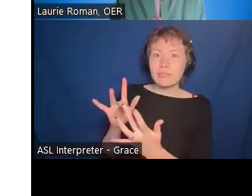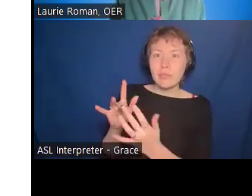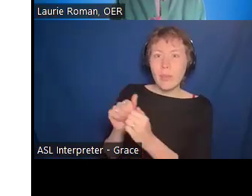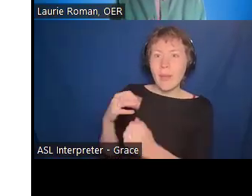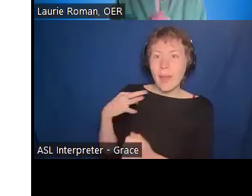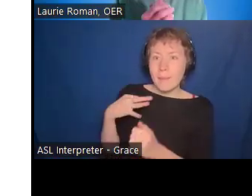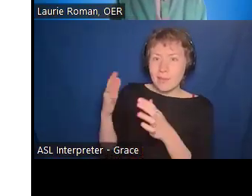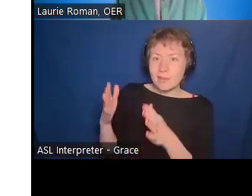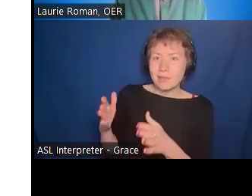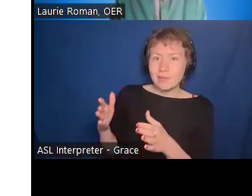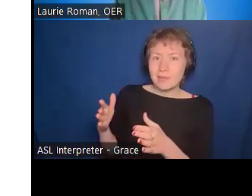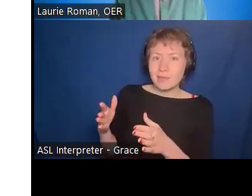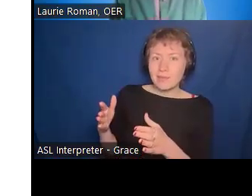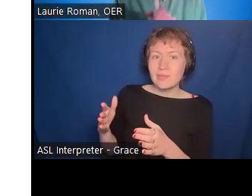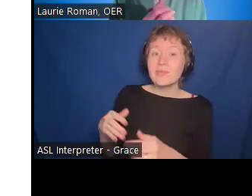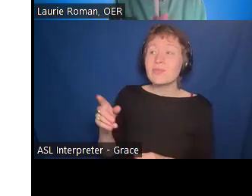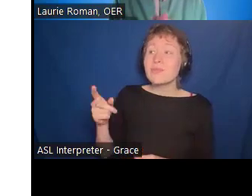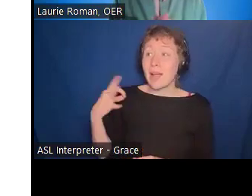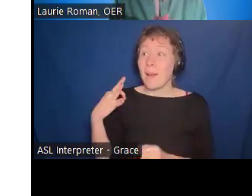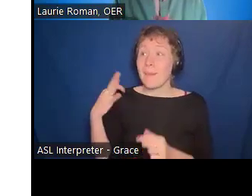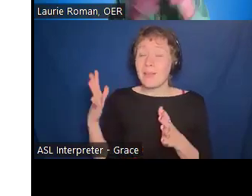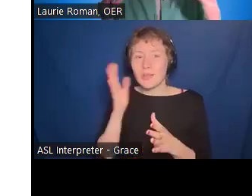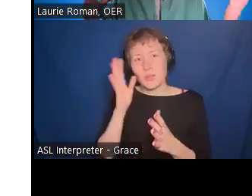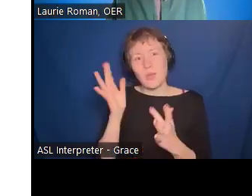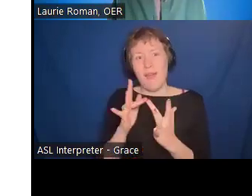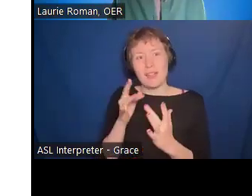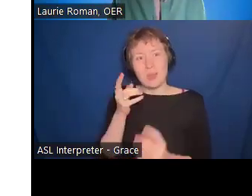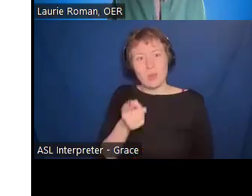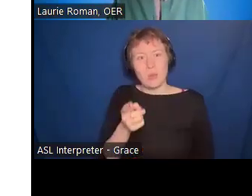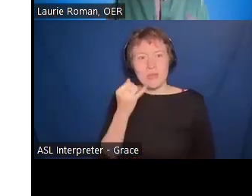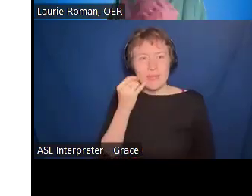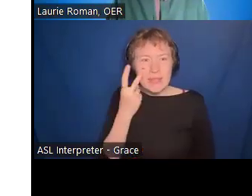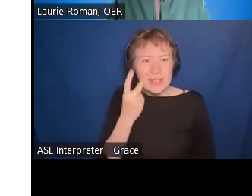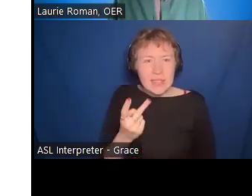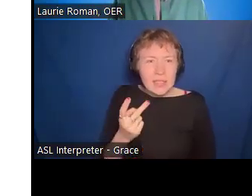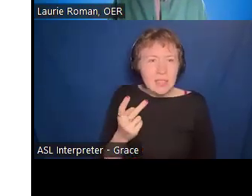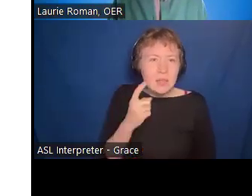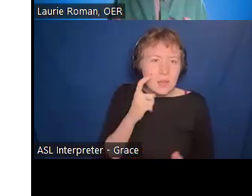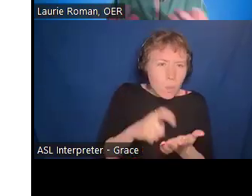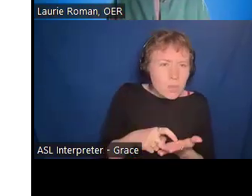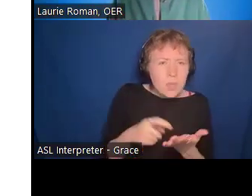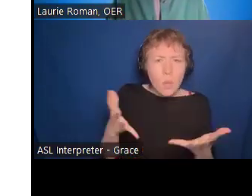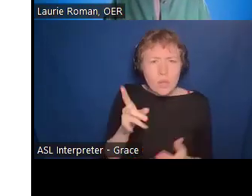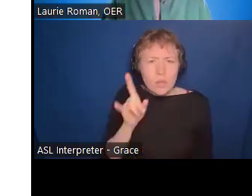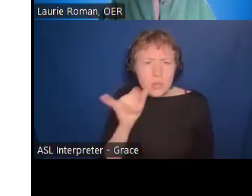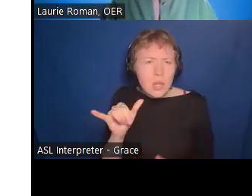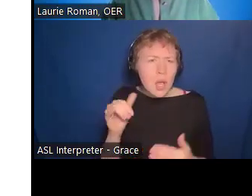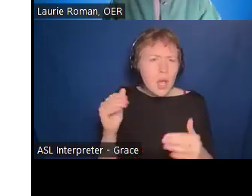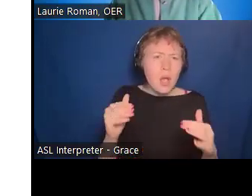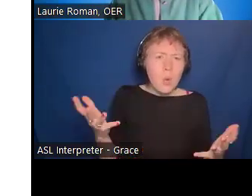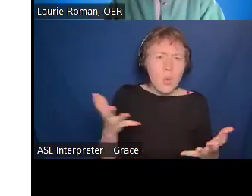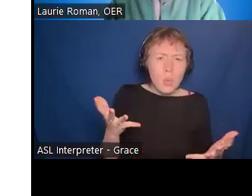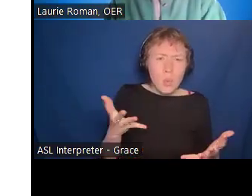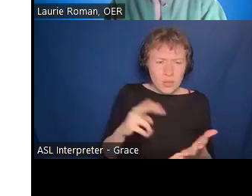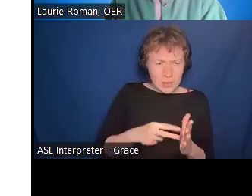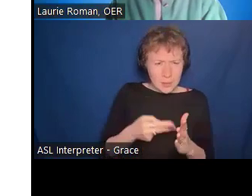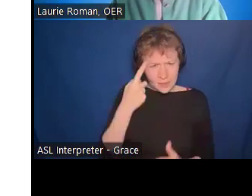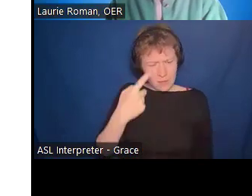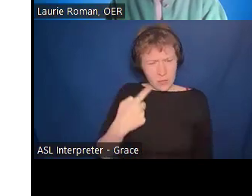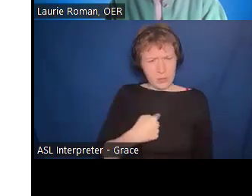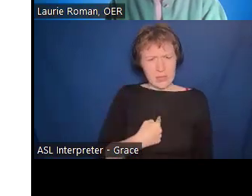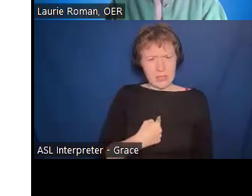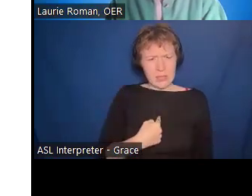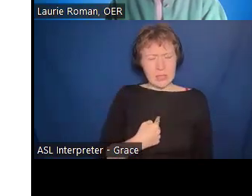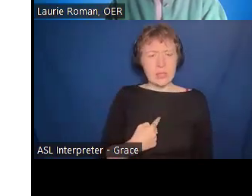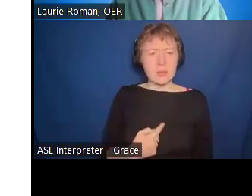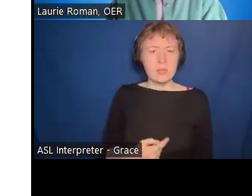contacting you when they start seeing these notices about what's this all going to look like, what's this going to be, what's this going to mean to me. So the first